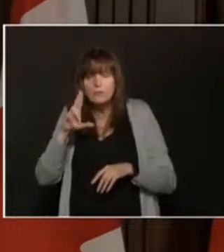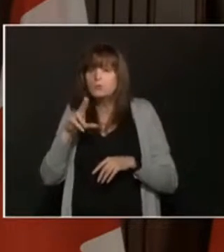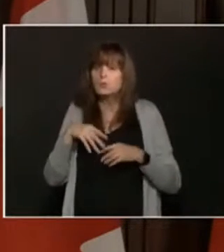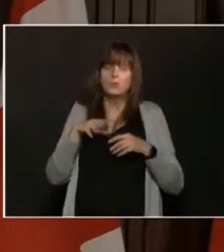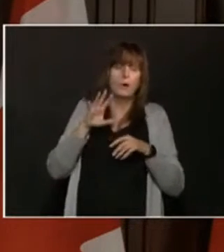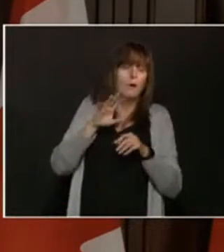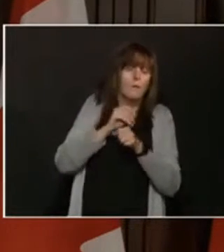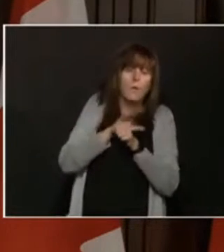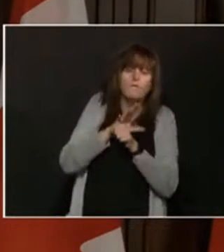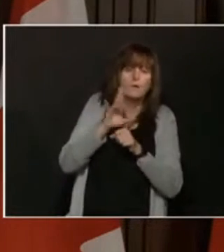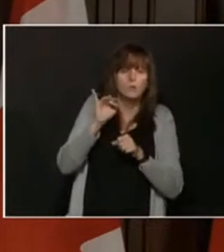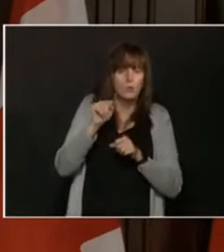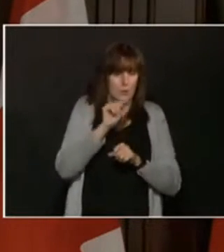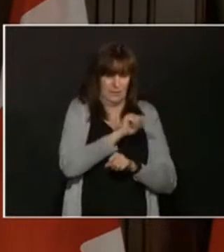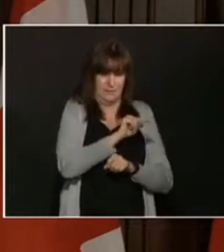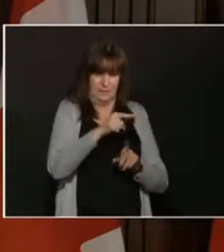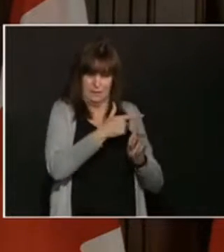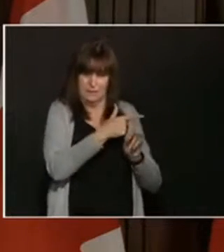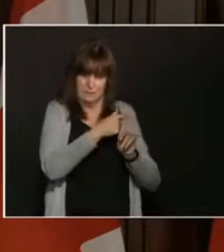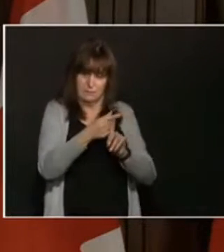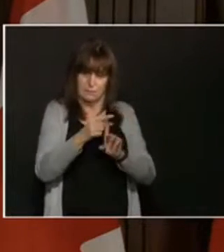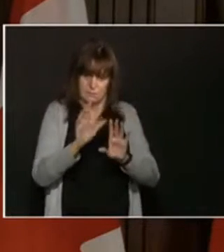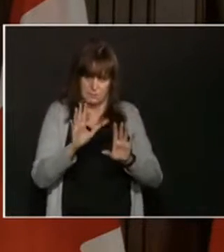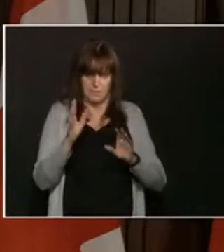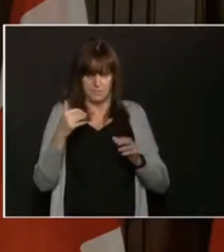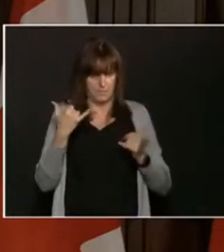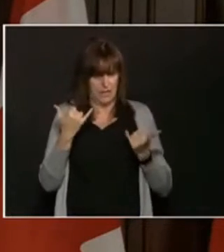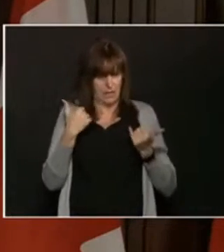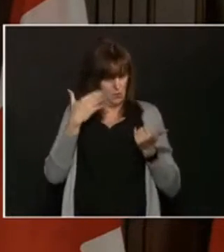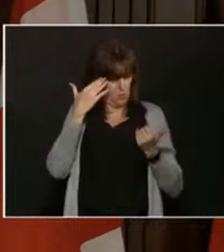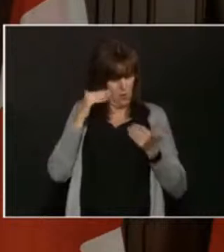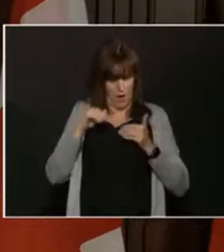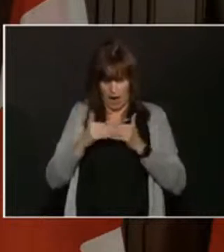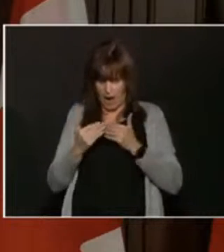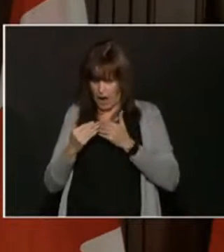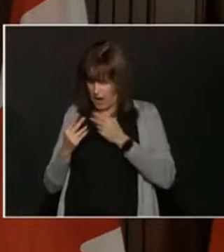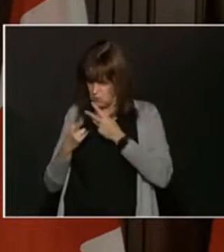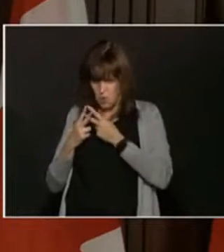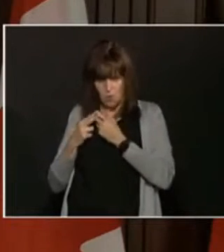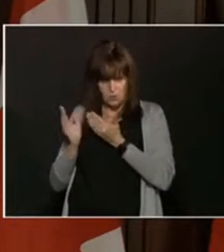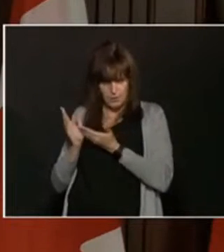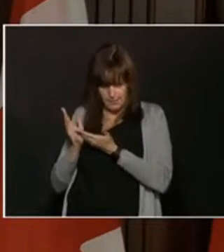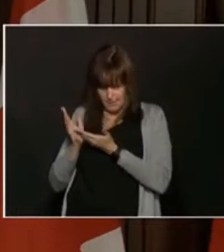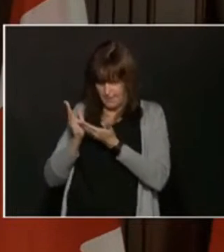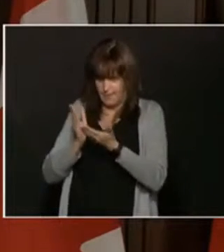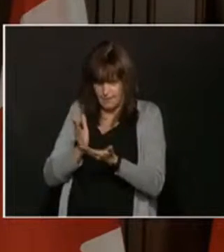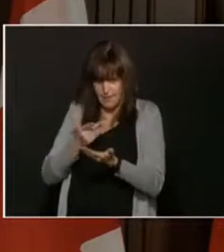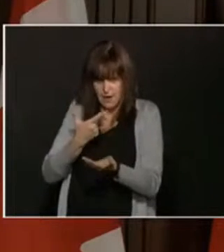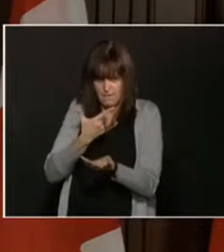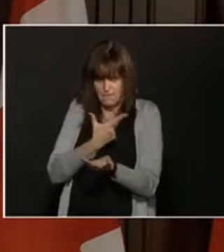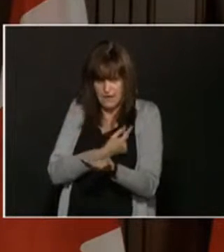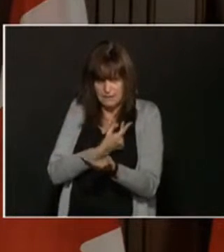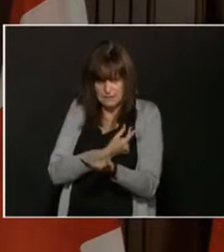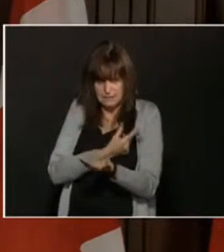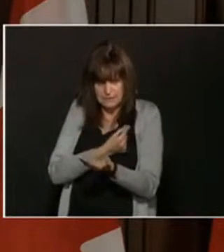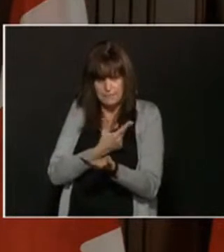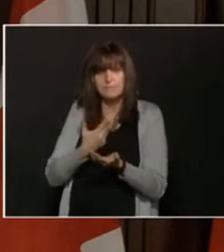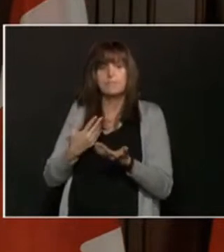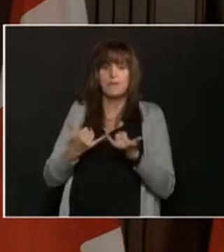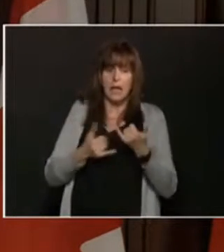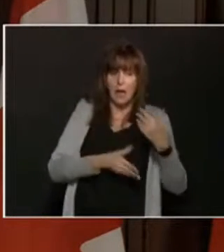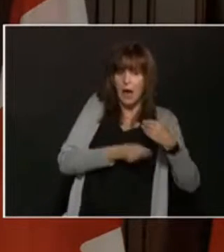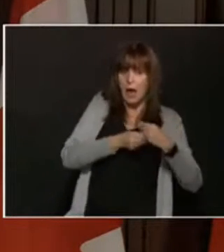Now we have determined how to safely move the vaccine. We have the Moderna vaccine. And so we are working